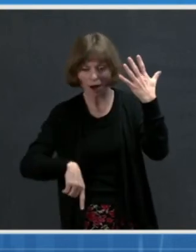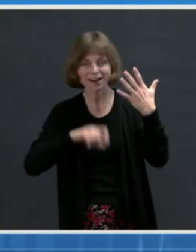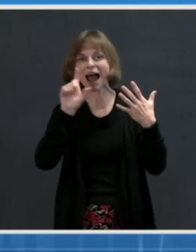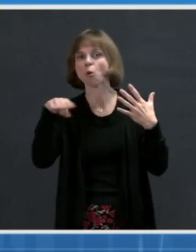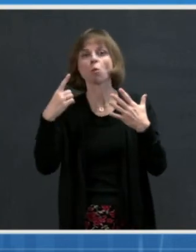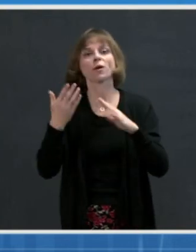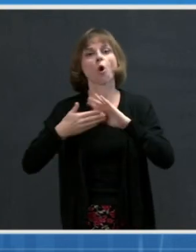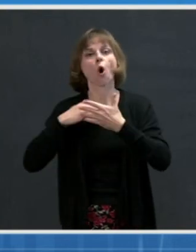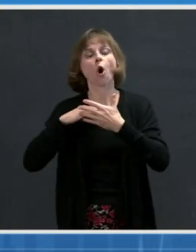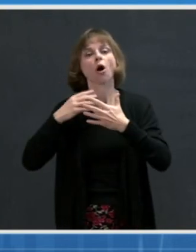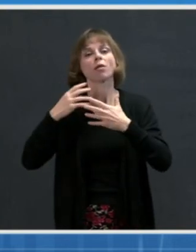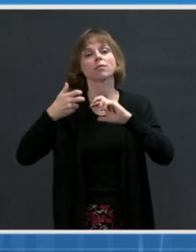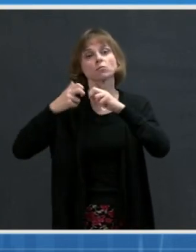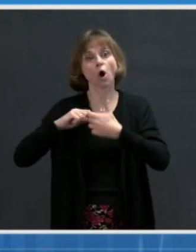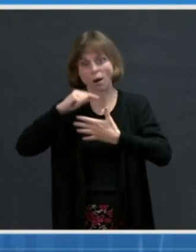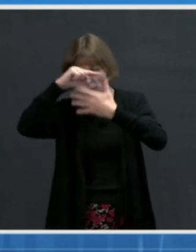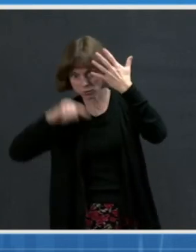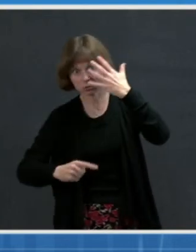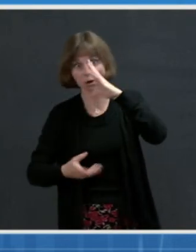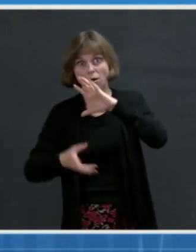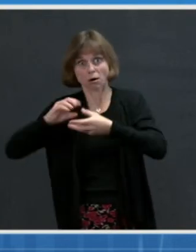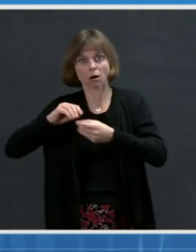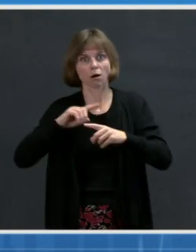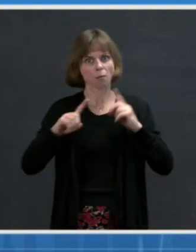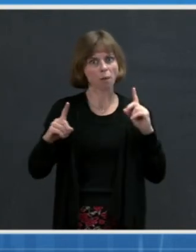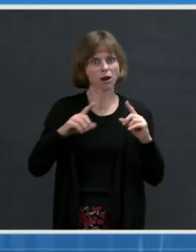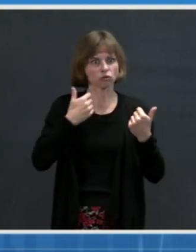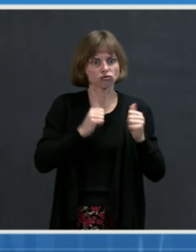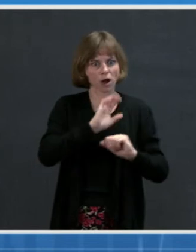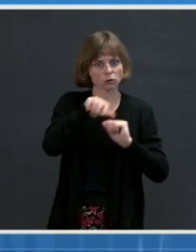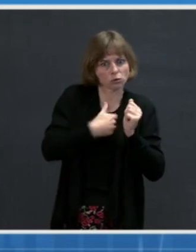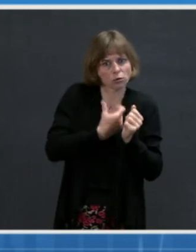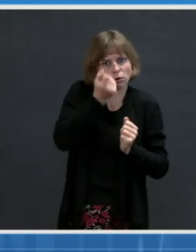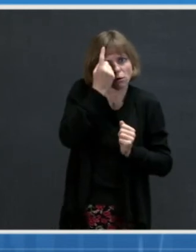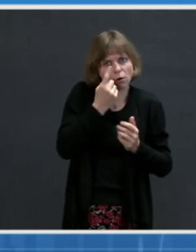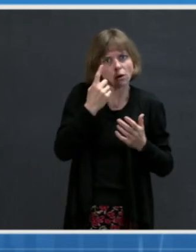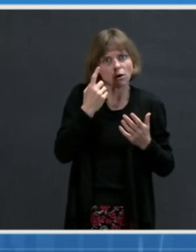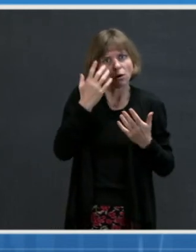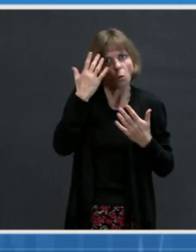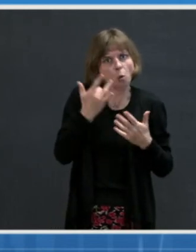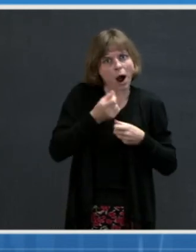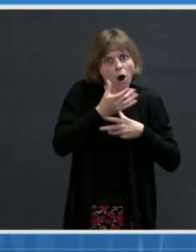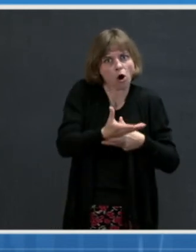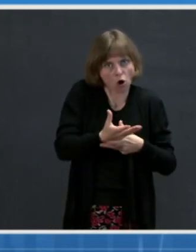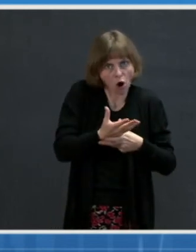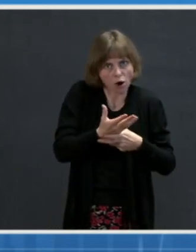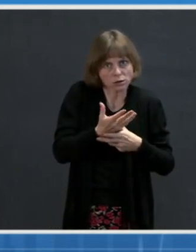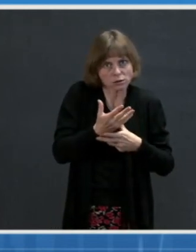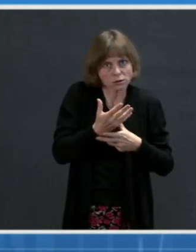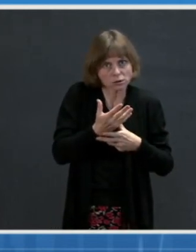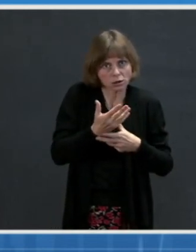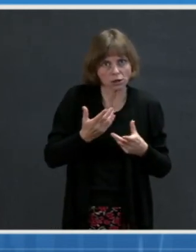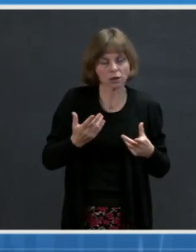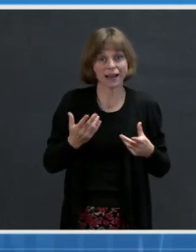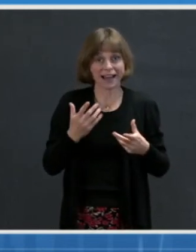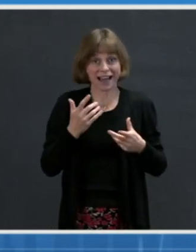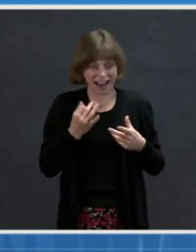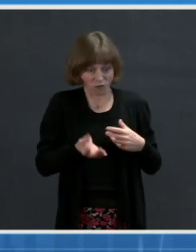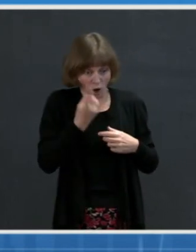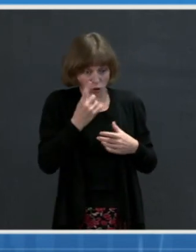and have some correlate that actually is a pathophysiological correlate. Once we get that, an important part of this,